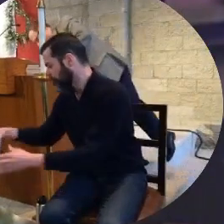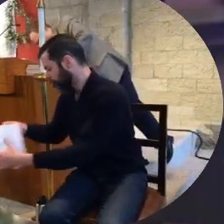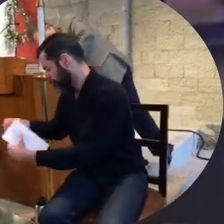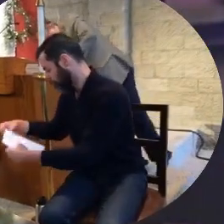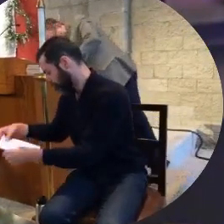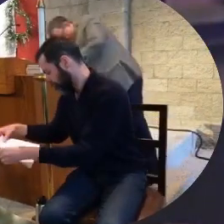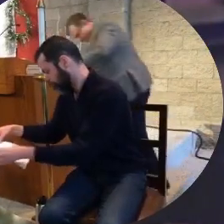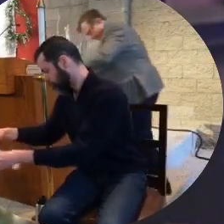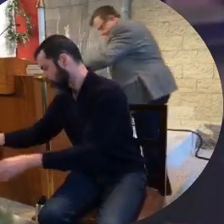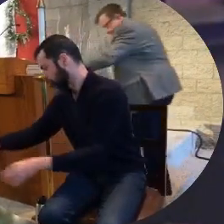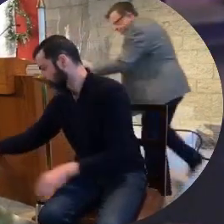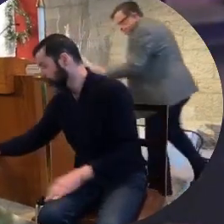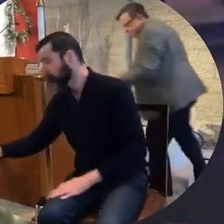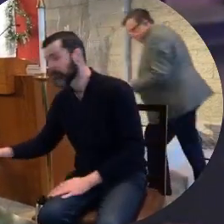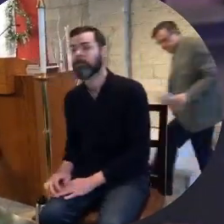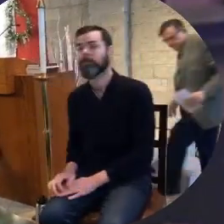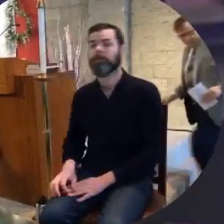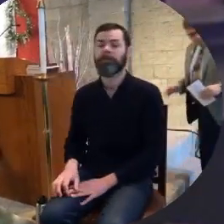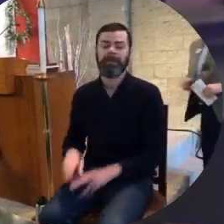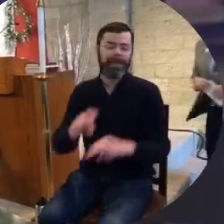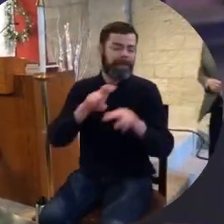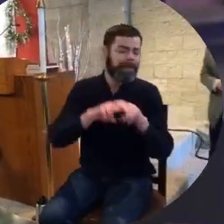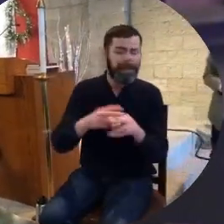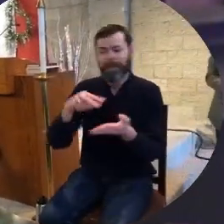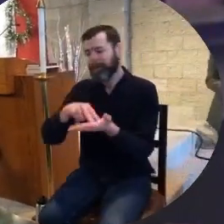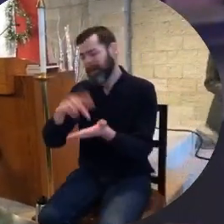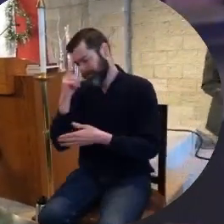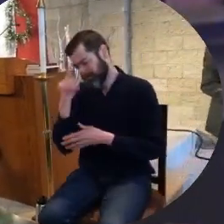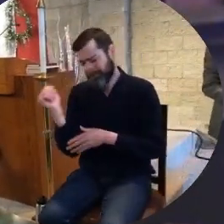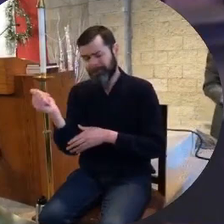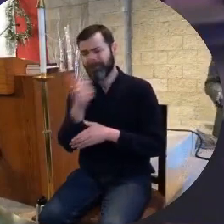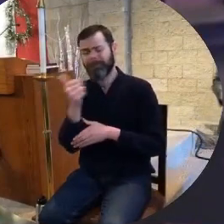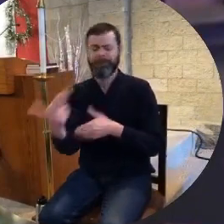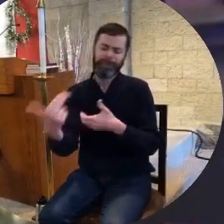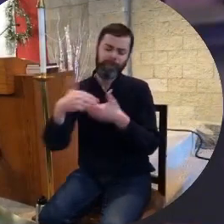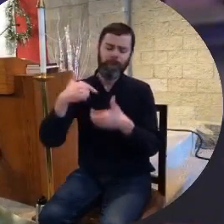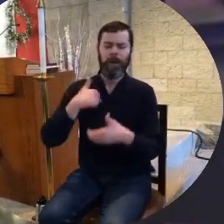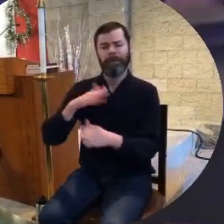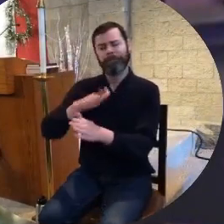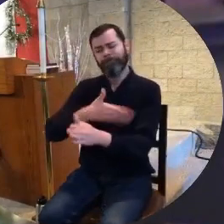Yeah, if you're able to, please stand and join us in singing Witness.